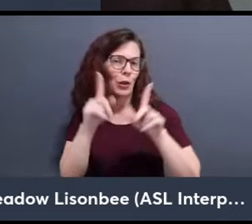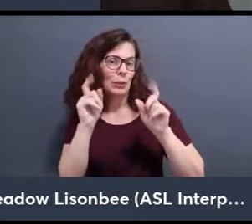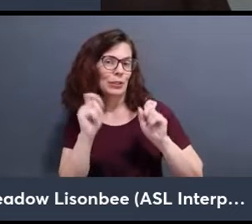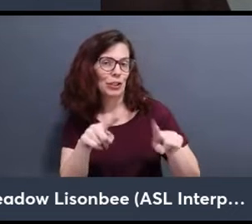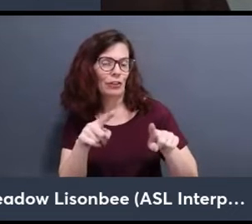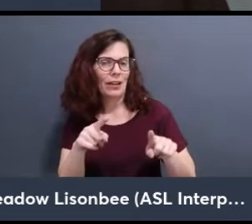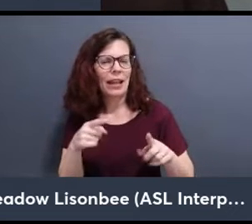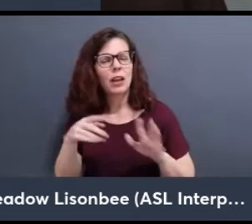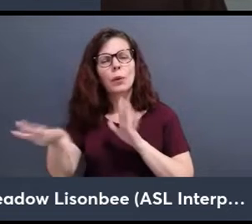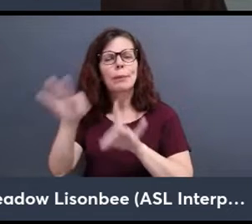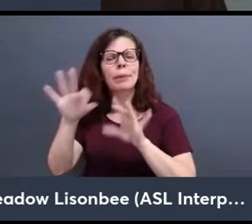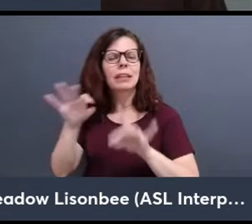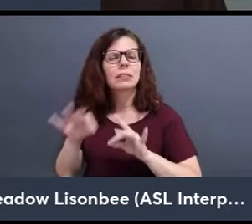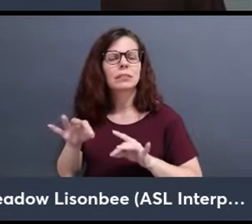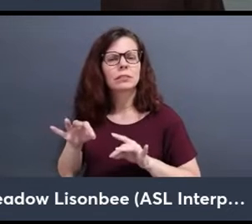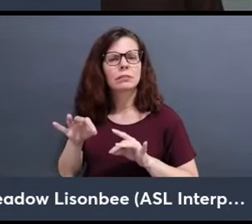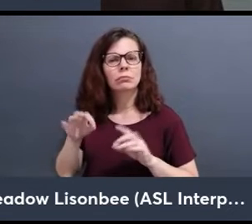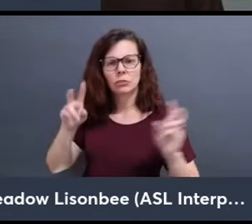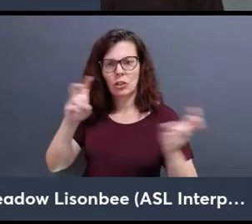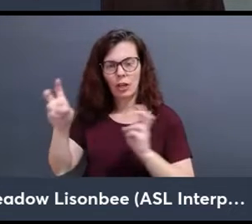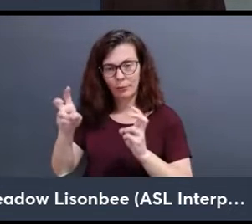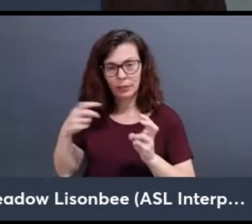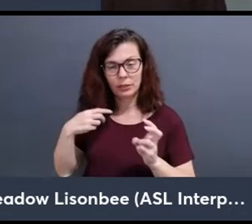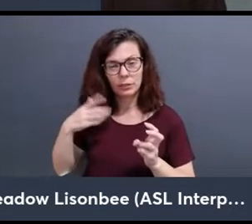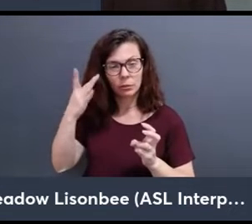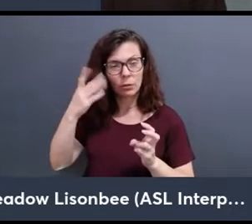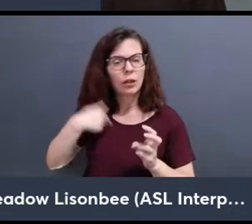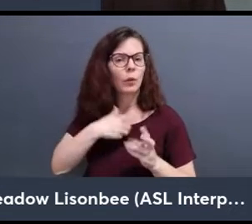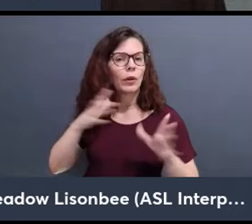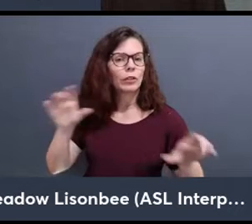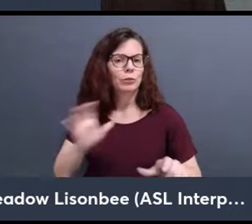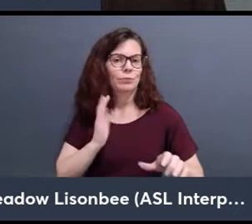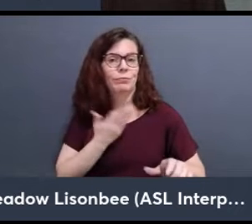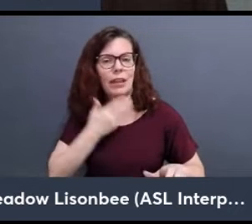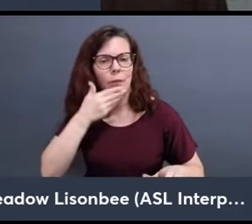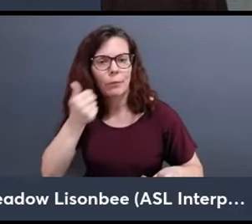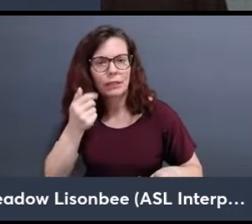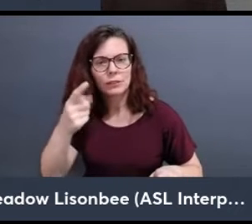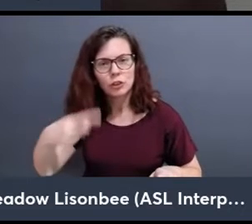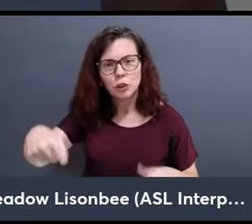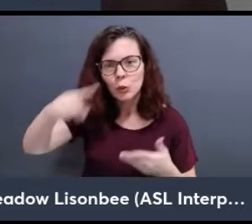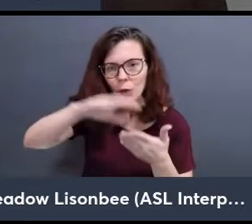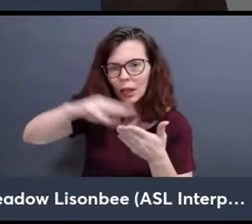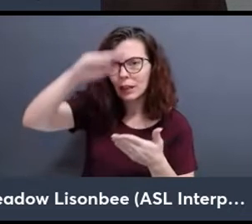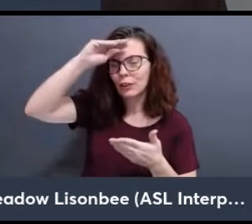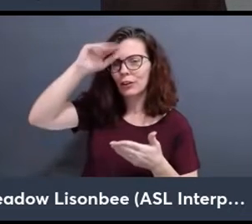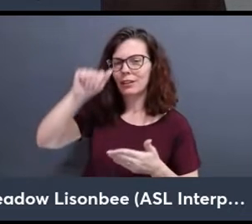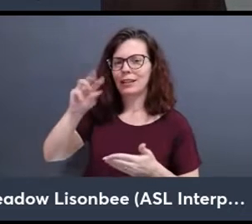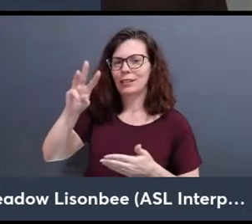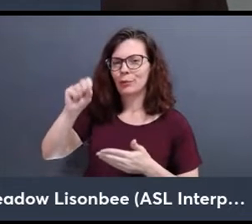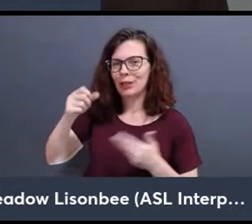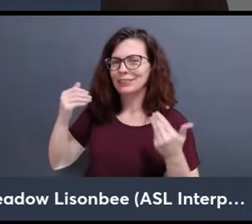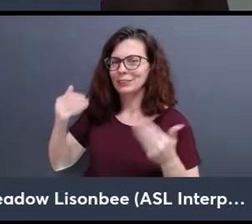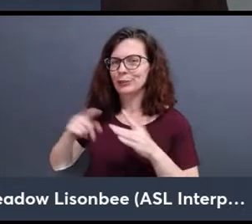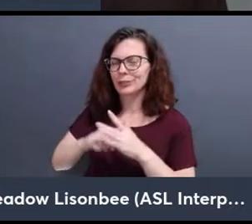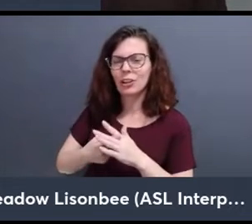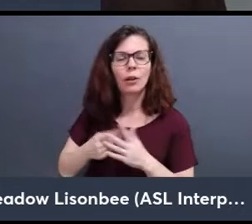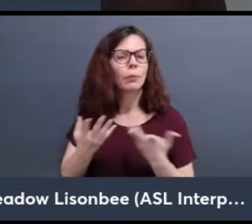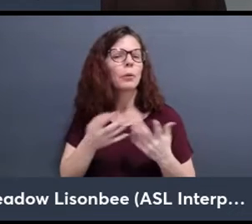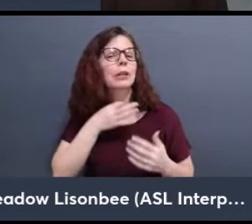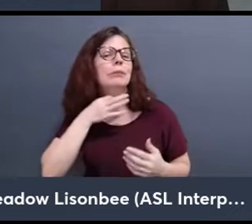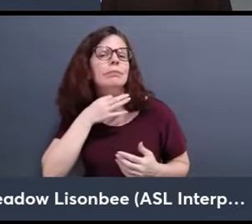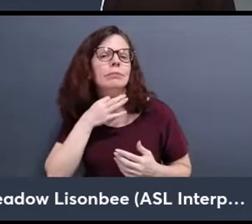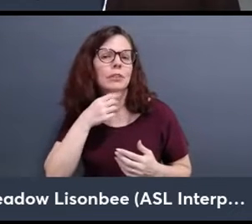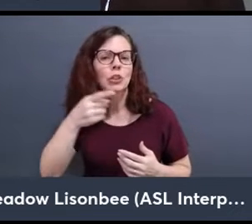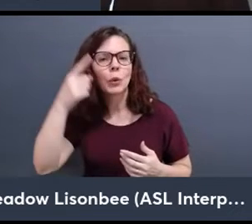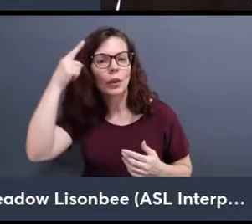pick these topics because we really want to do our best to help you be able to learn AWS, get started. But we want to know what you think. What is it